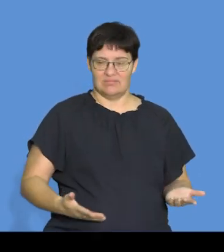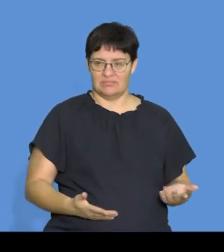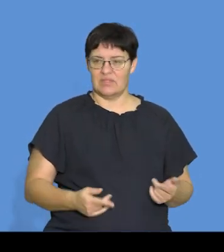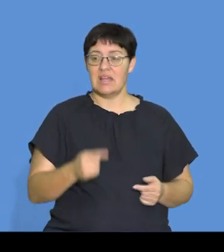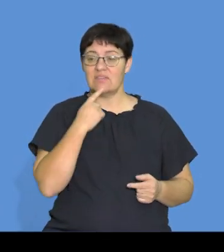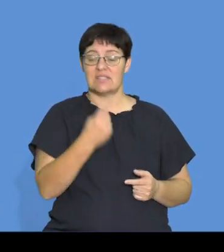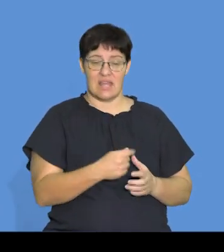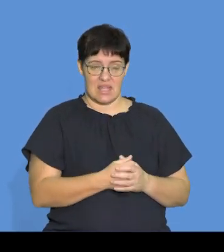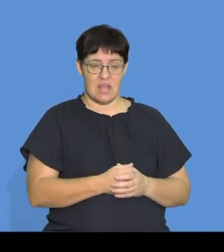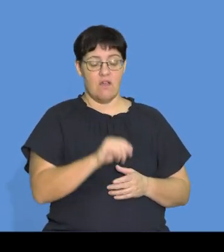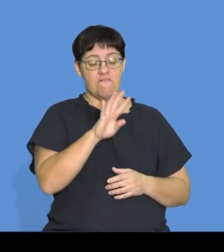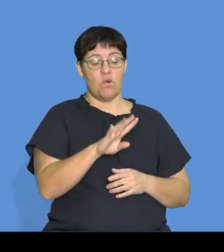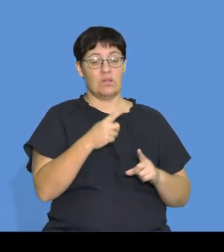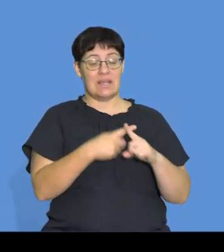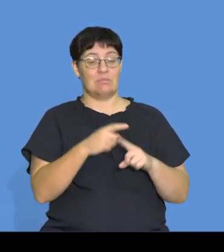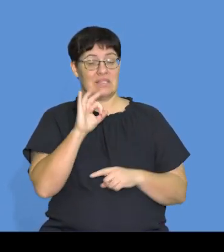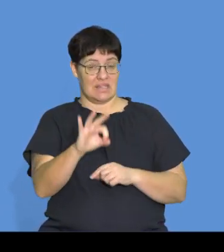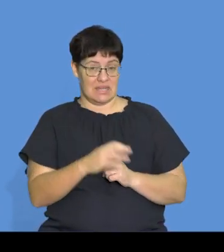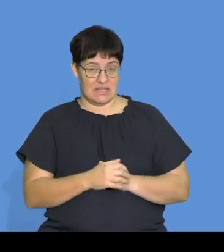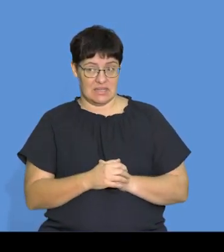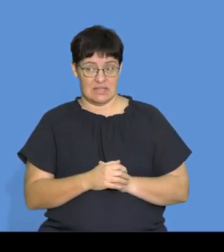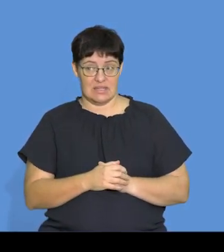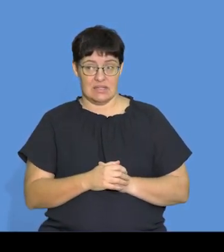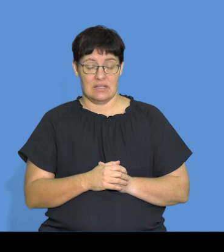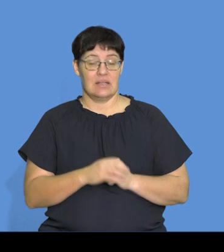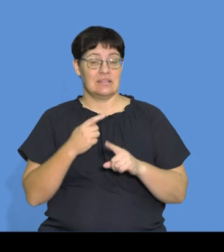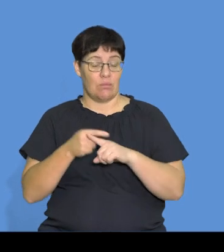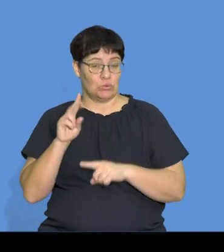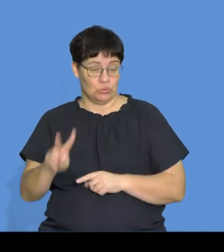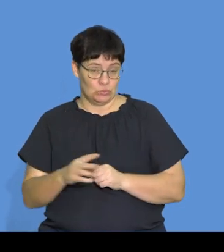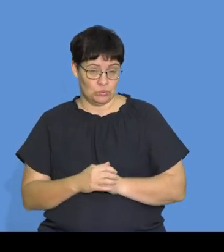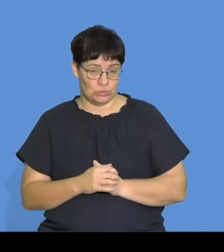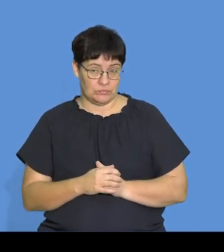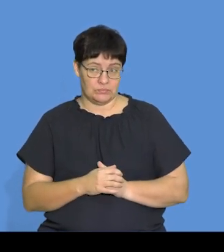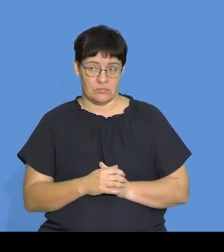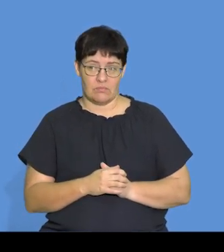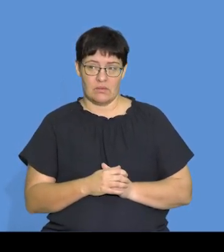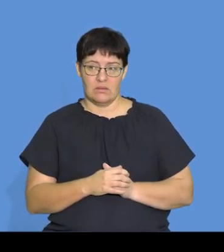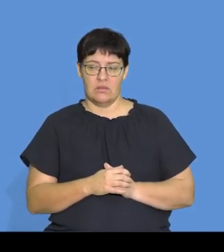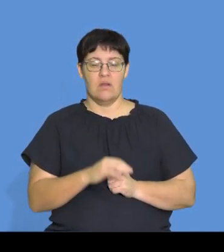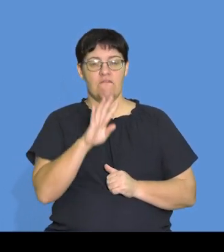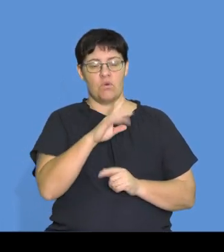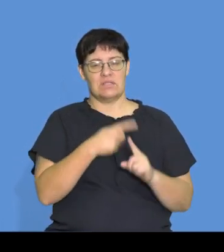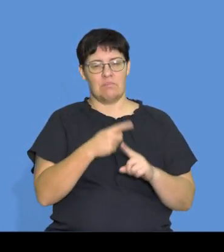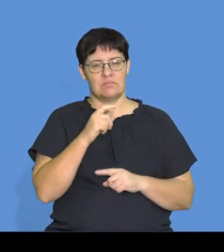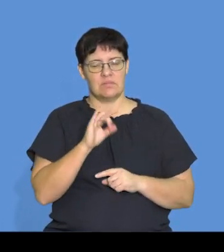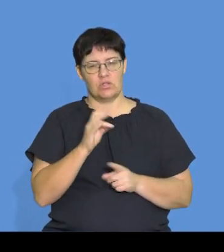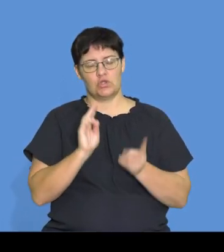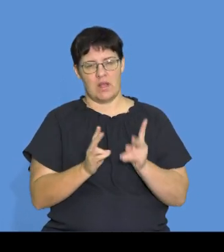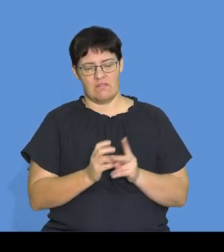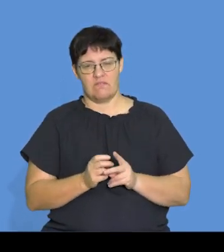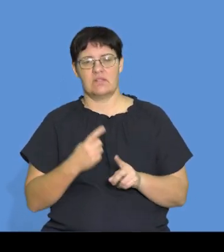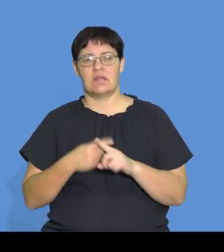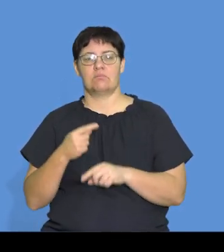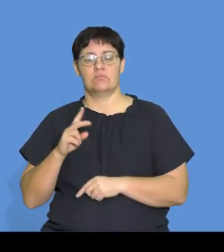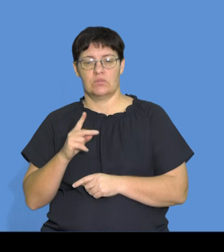I multiply the 4 and the 3 and the 2, so 4 multiplied by 3 is 12, by 2